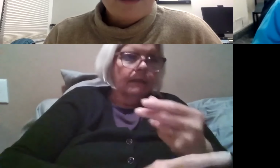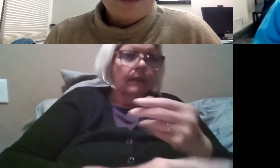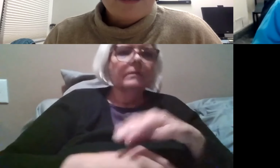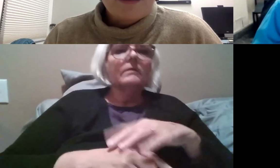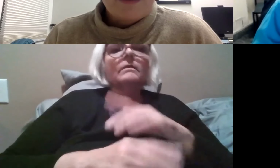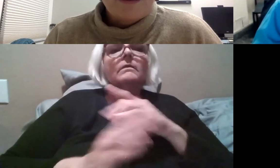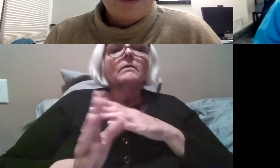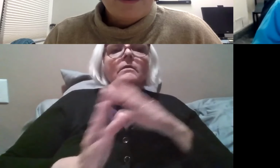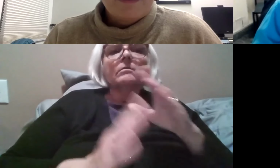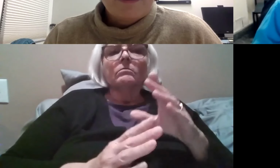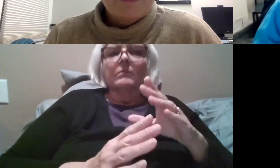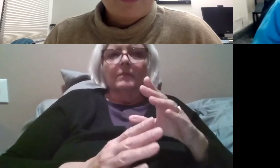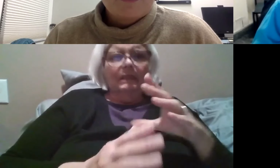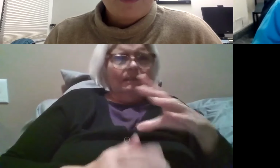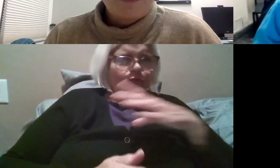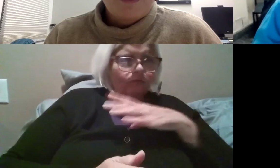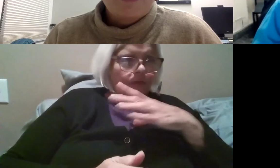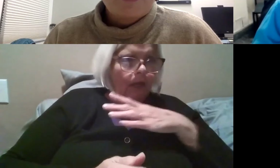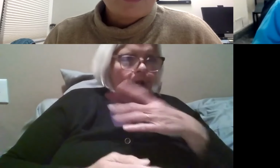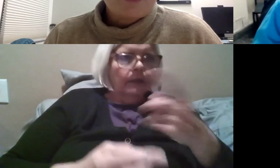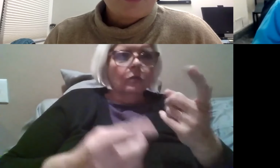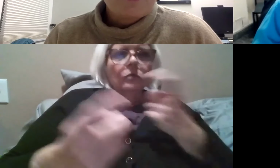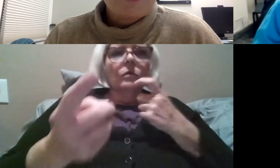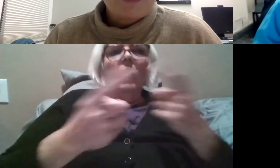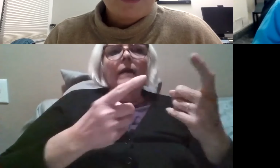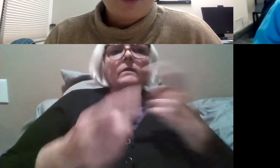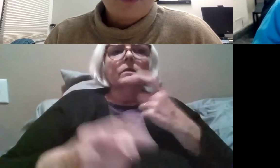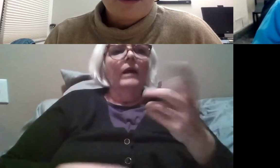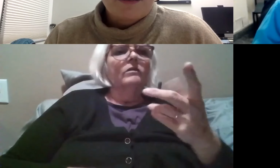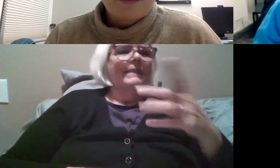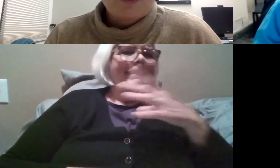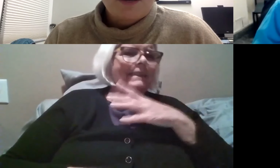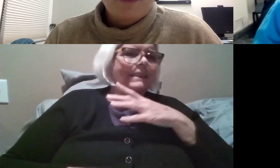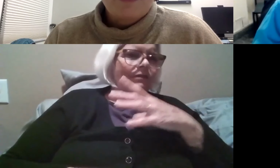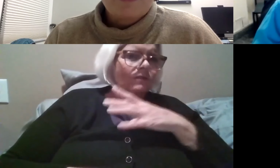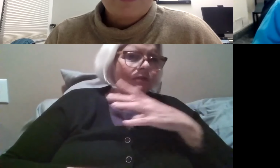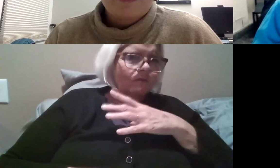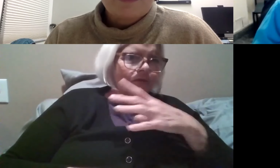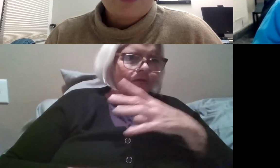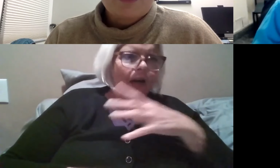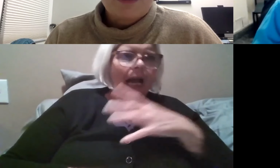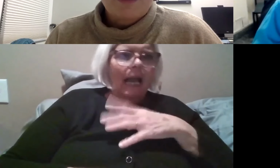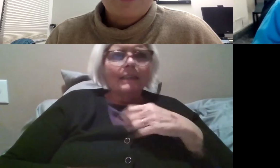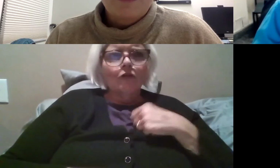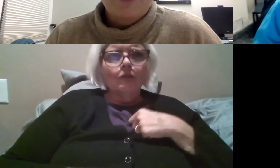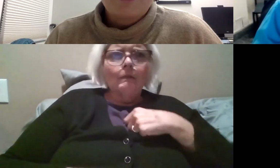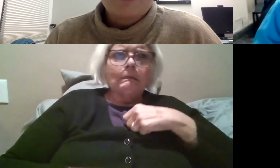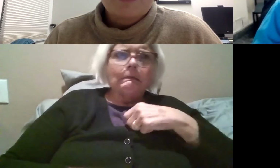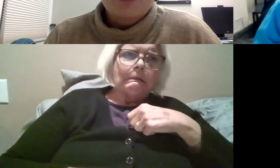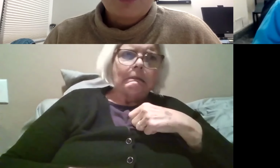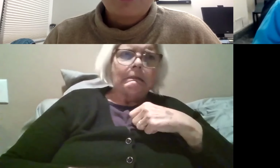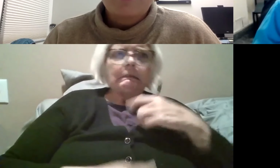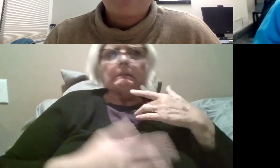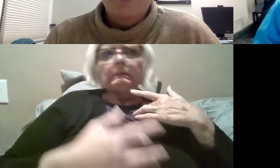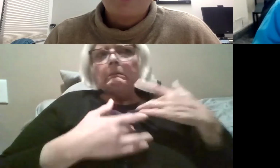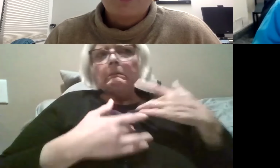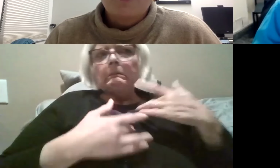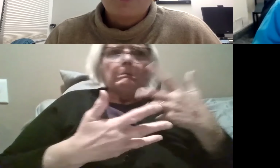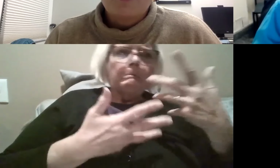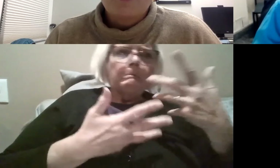some hesitancy. I think there's been a lot of decision fatigue over these last 20 months, and this is just yet another